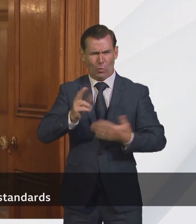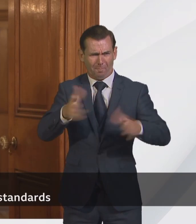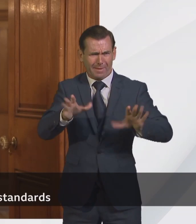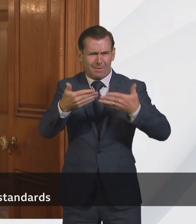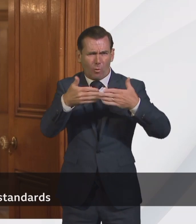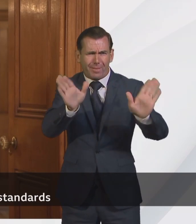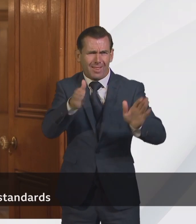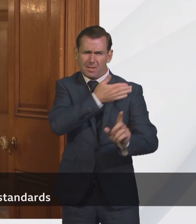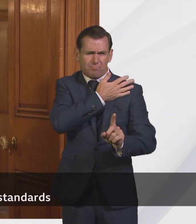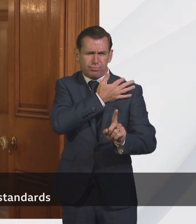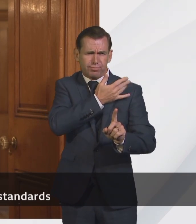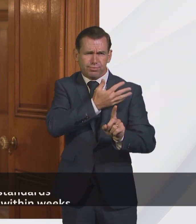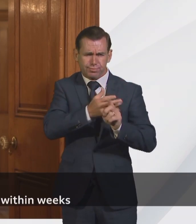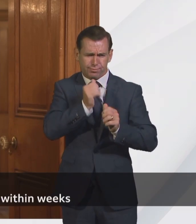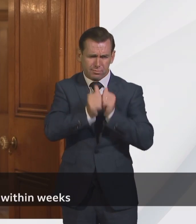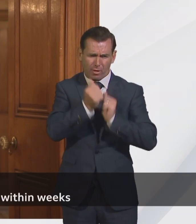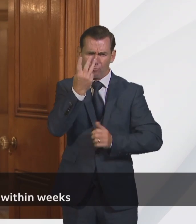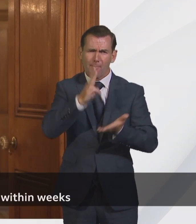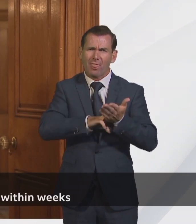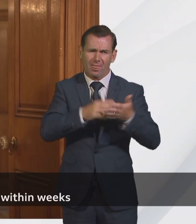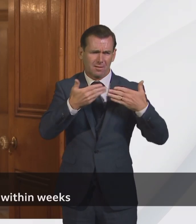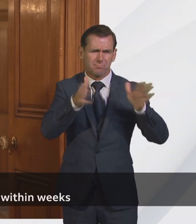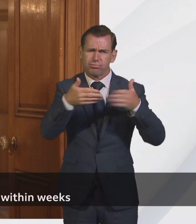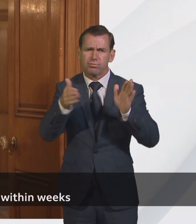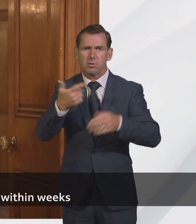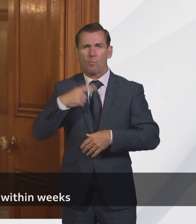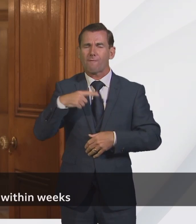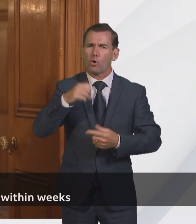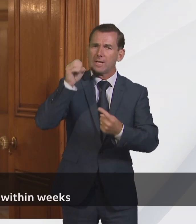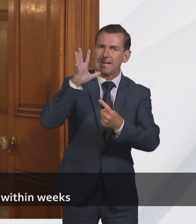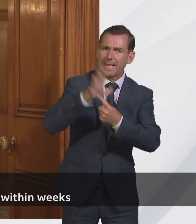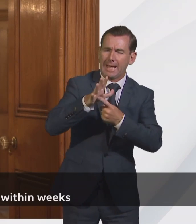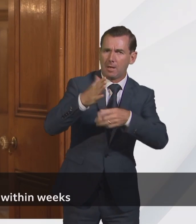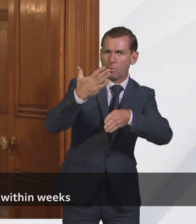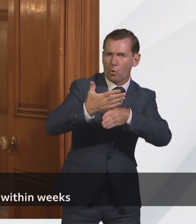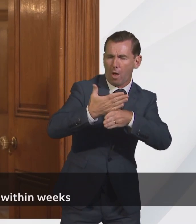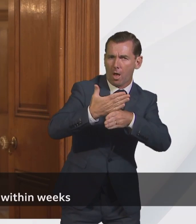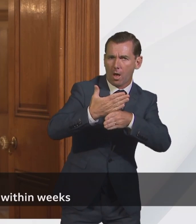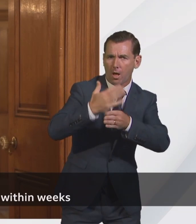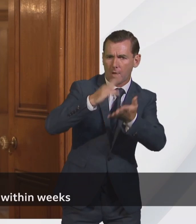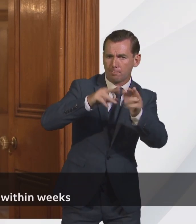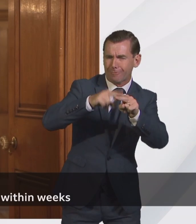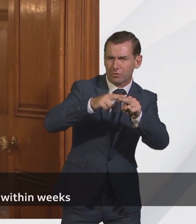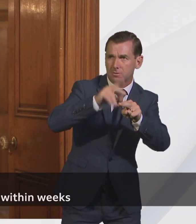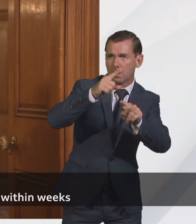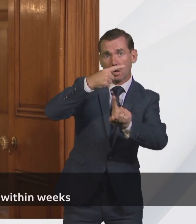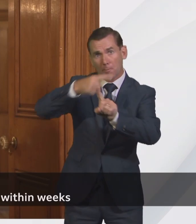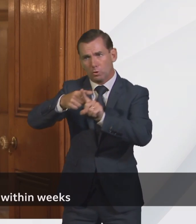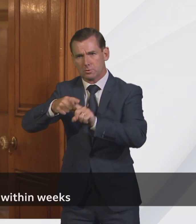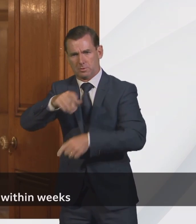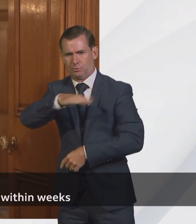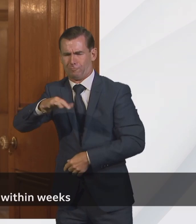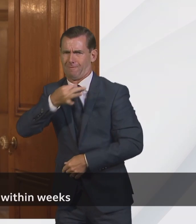way through this period, catering for the children of critical workers, catering for those vulnerable